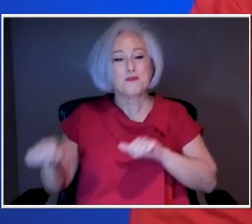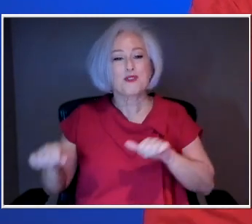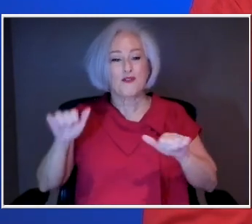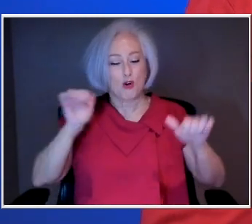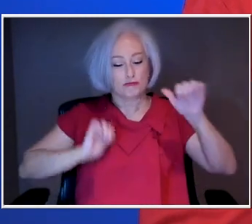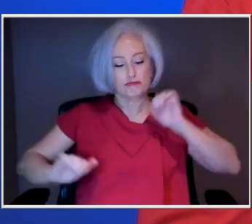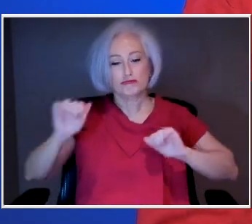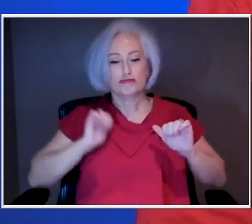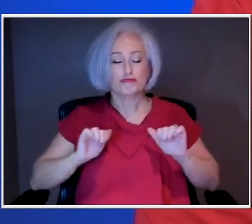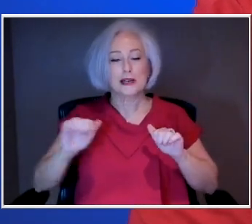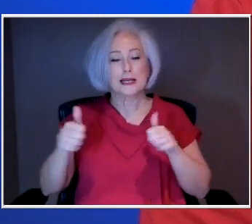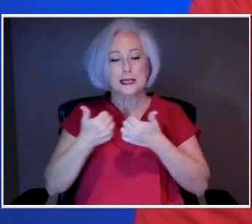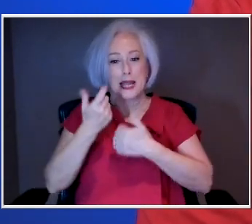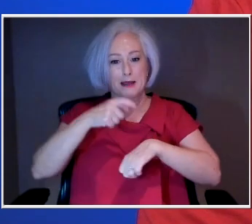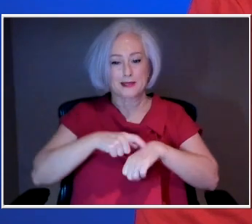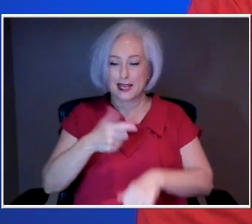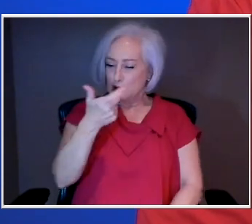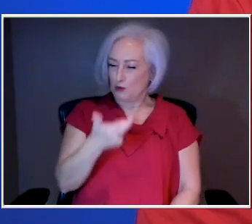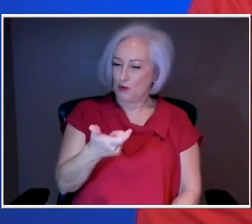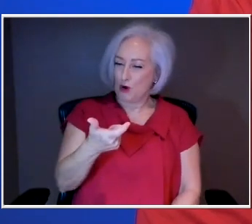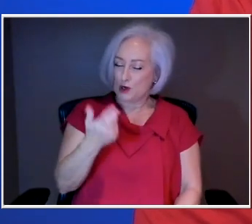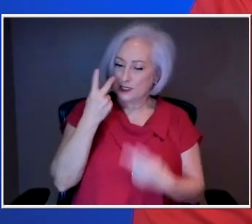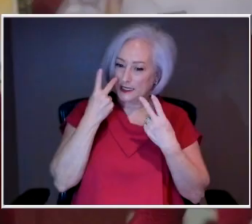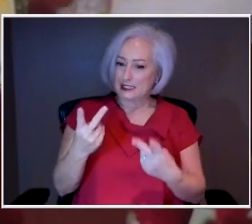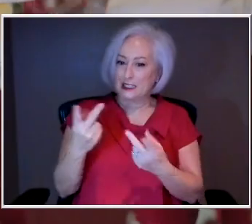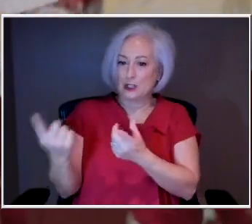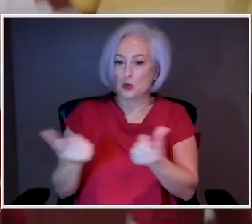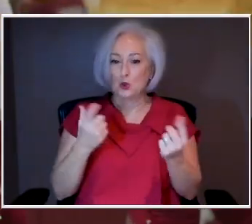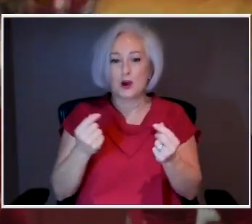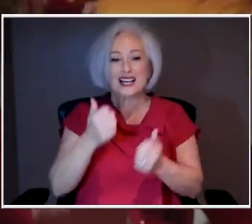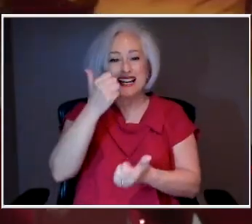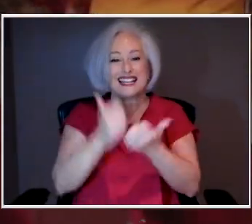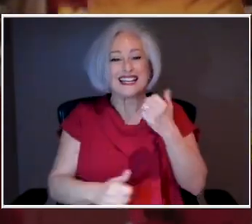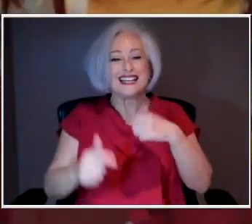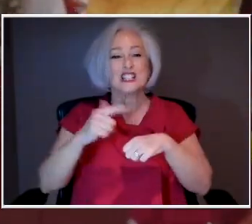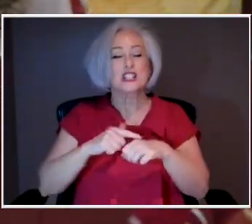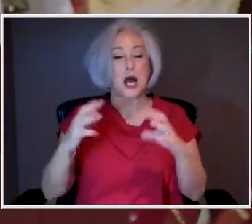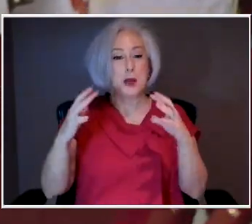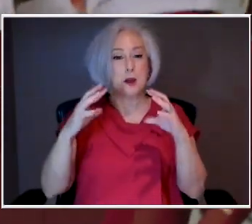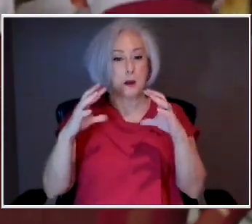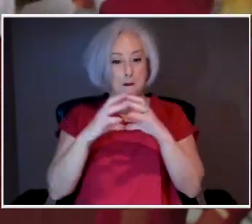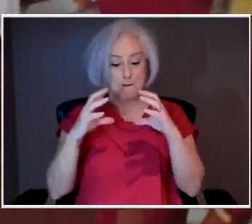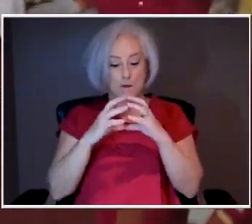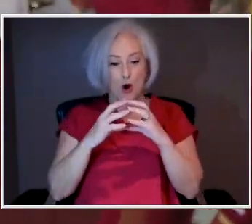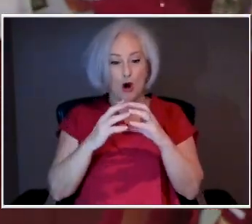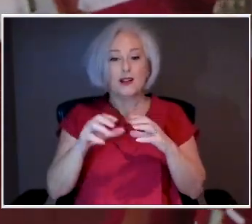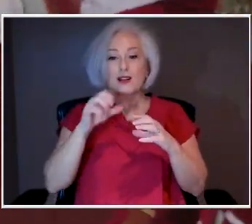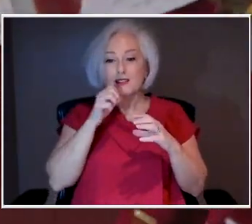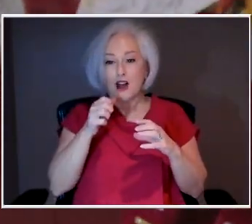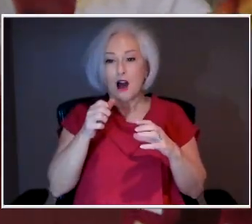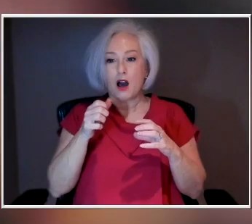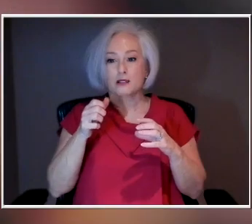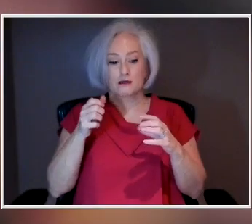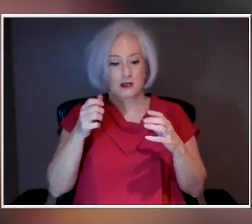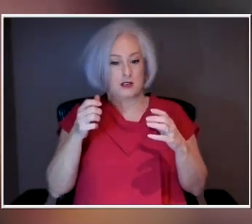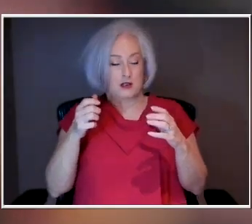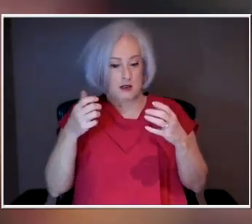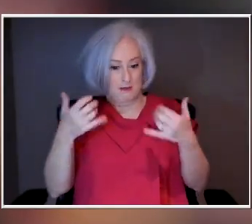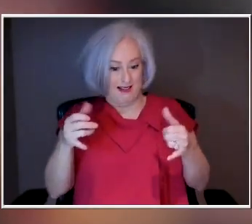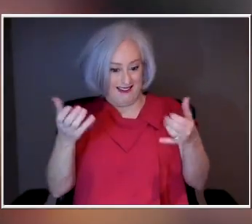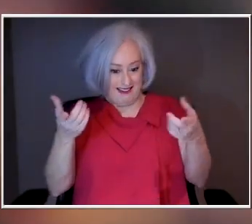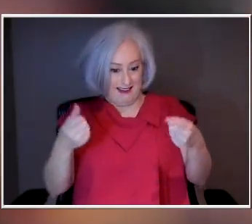as athletes, you are simply wrong. I challenge anyone who has not seen them perform on game